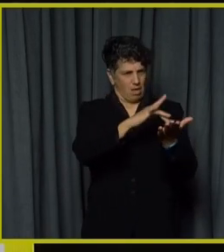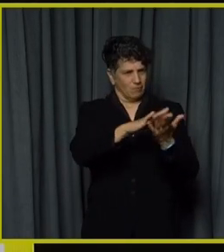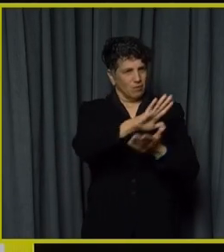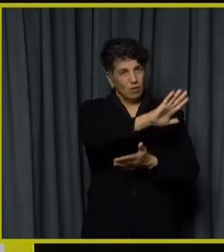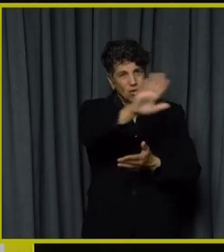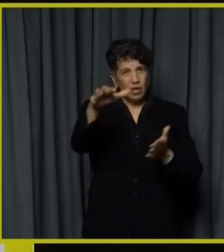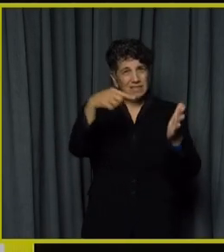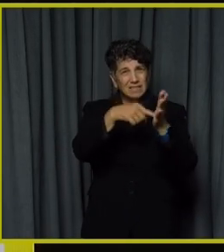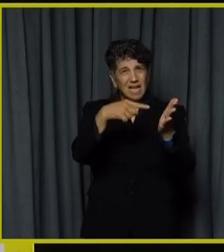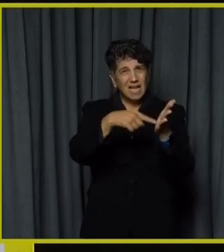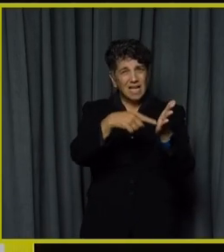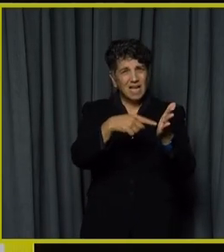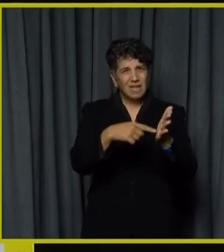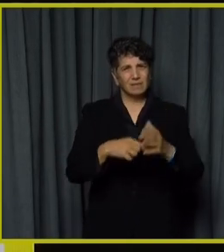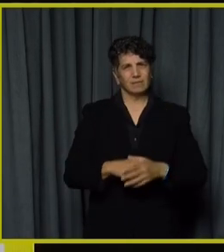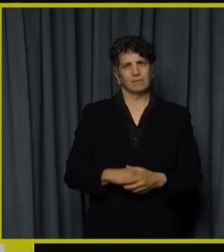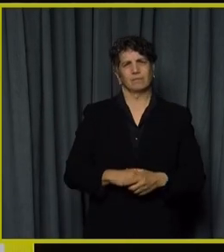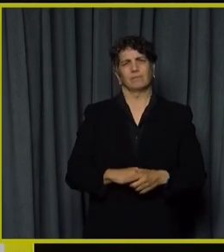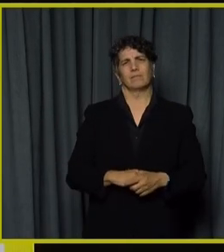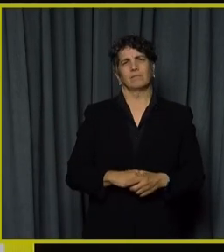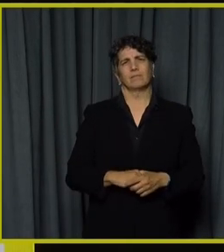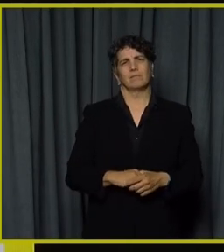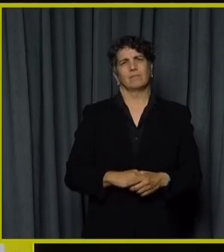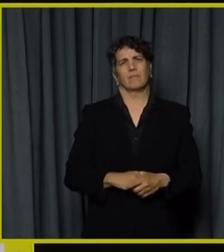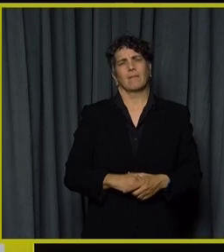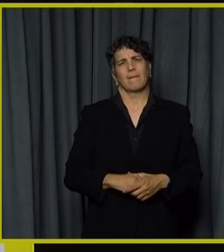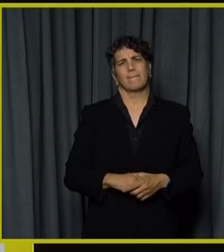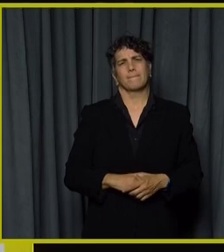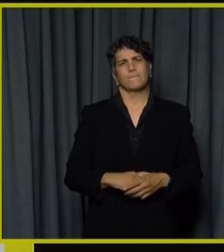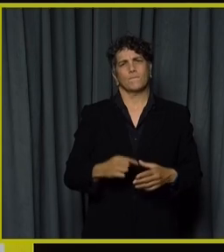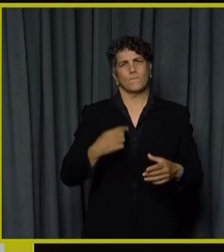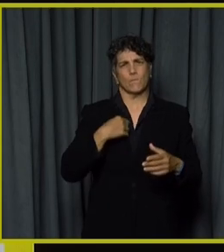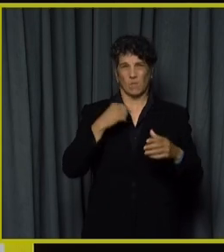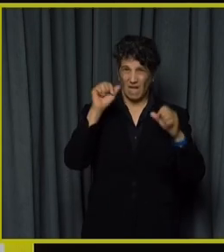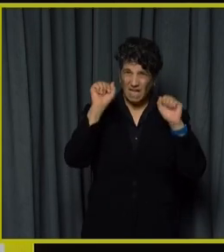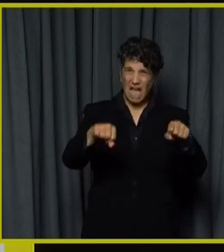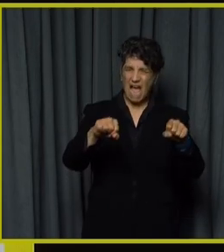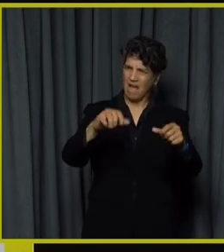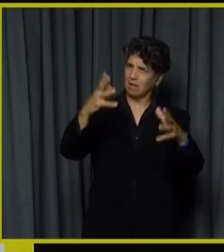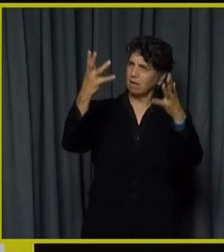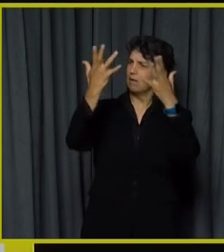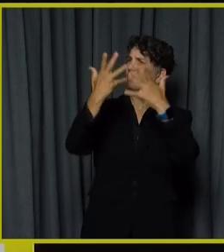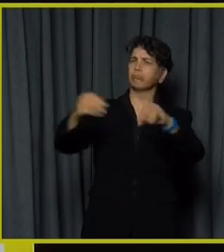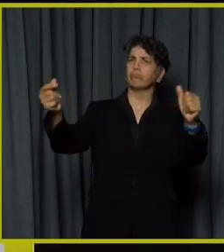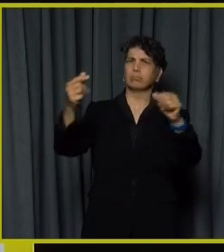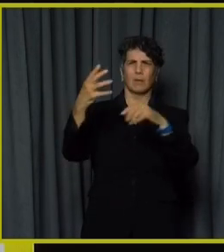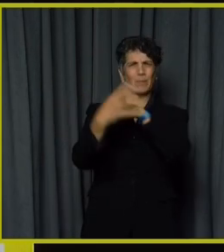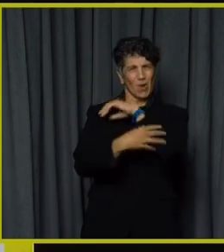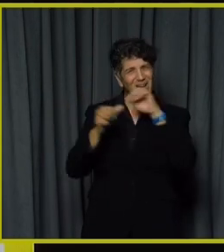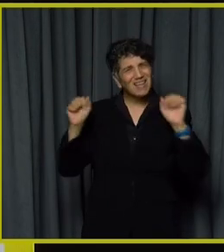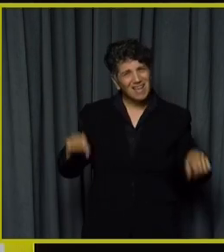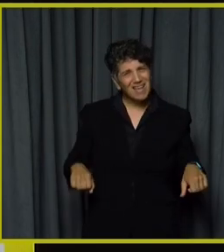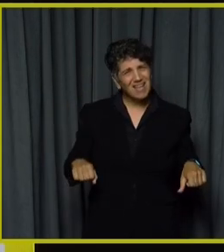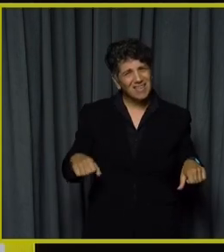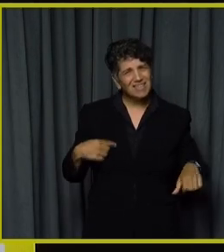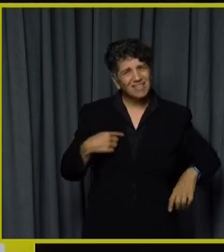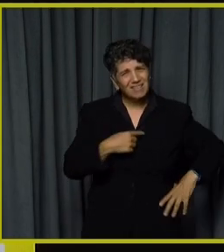we can indeed abolish poverty, confront systemic